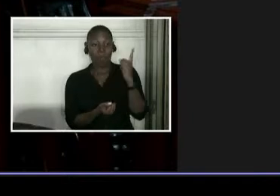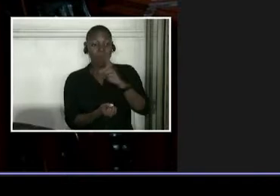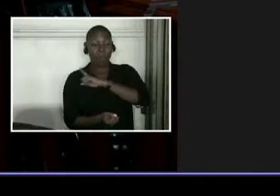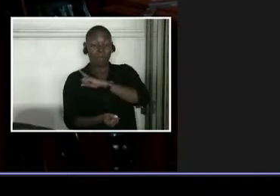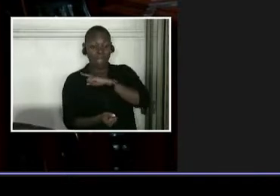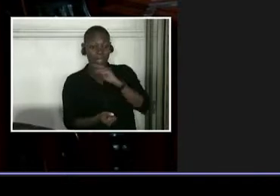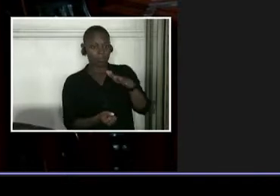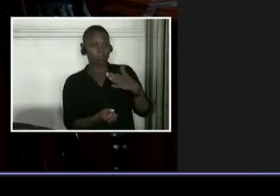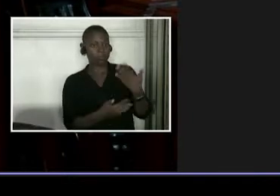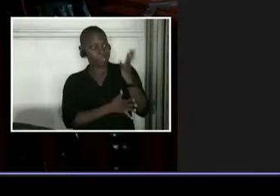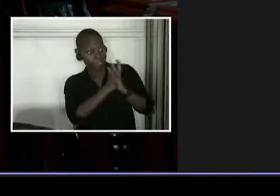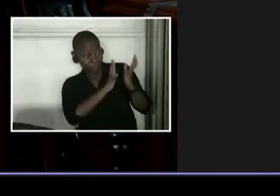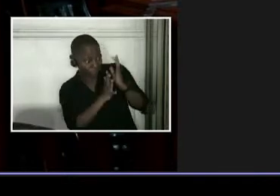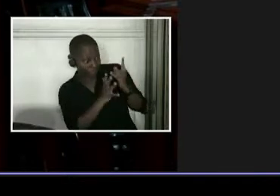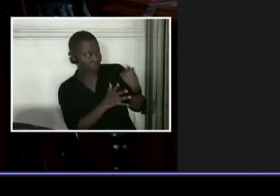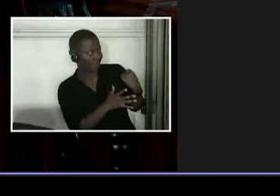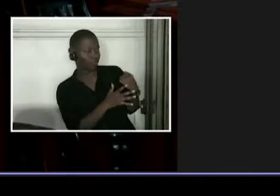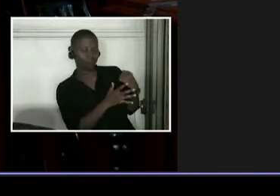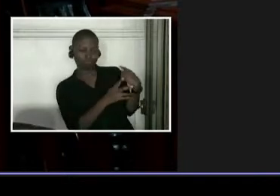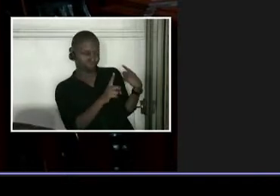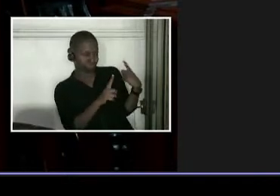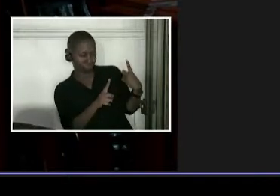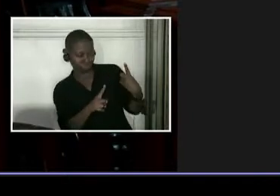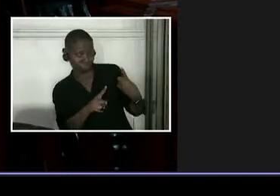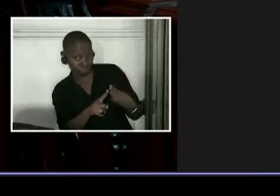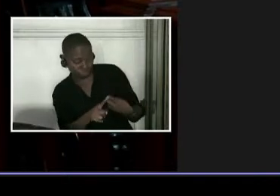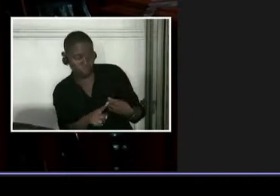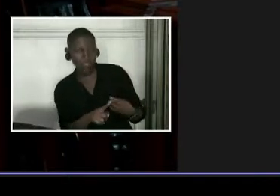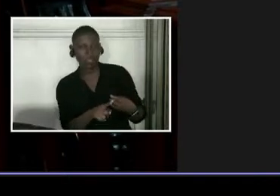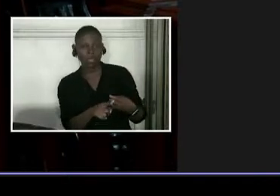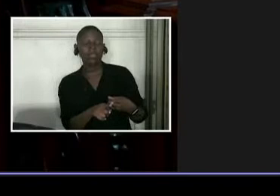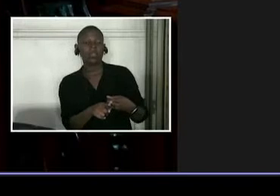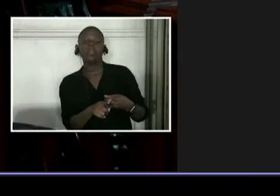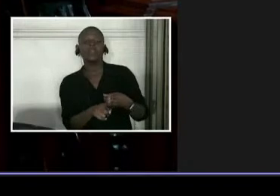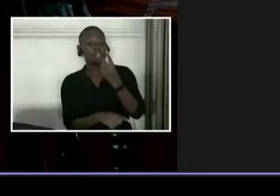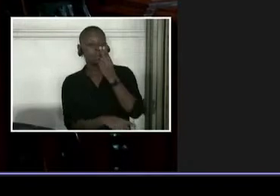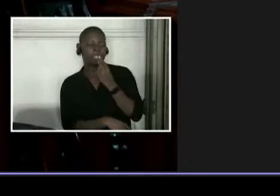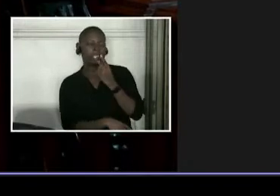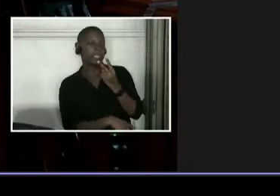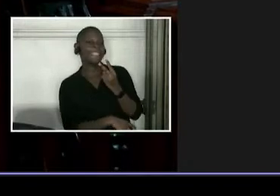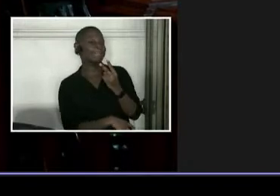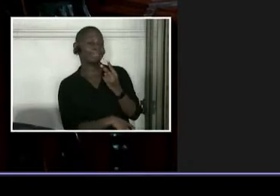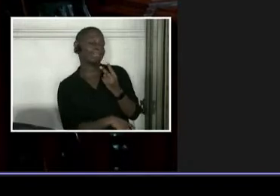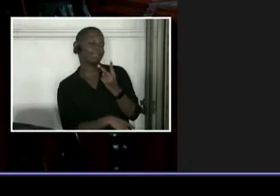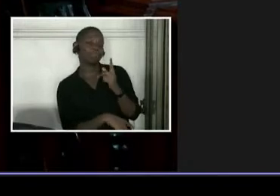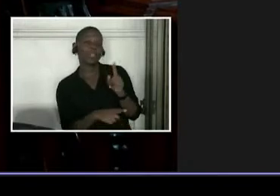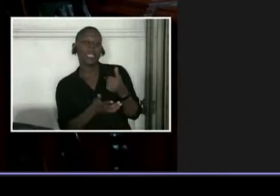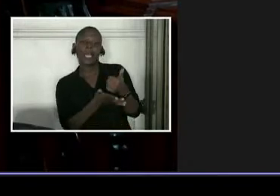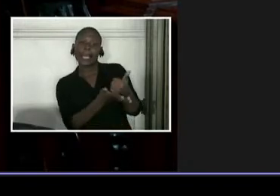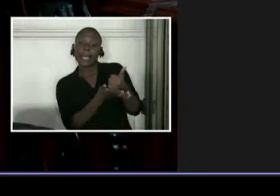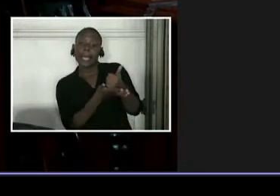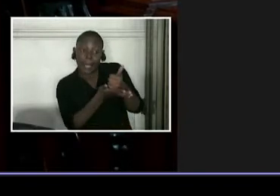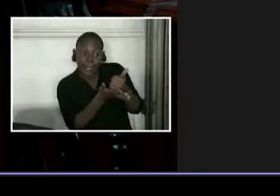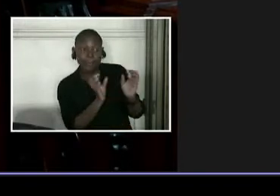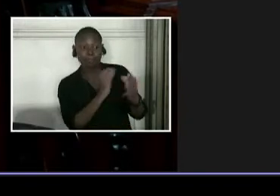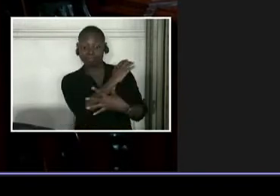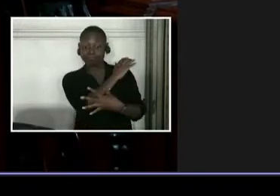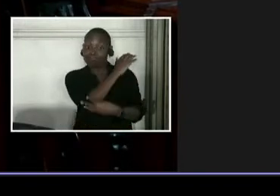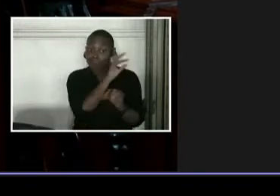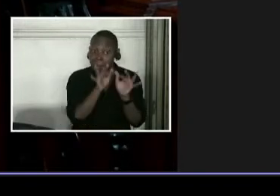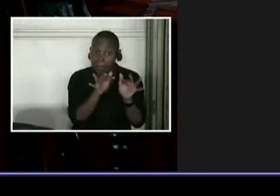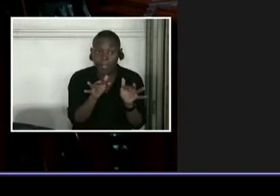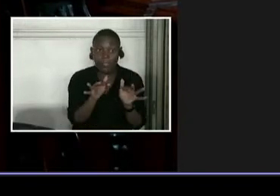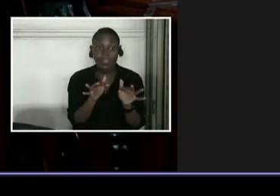the suffering of communities whose trauma will take a very long time to heal. To allay the fears, we wish to point out that